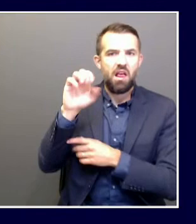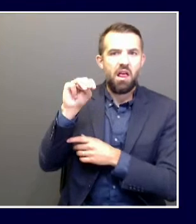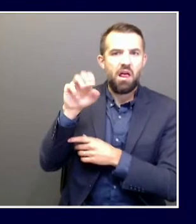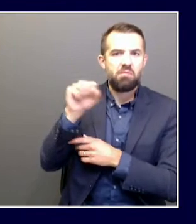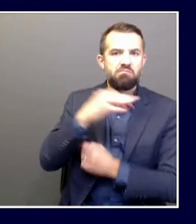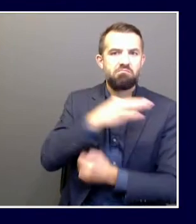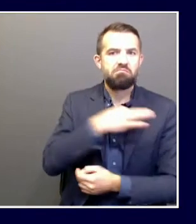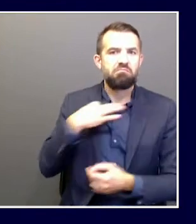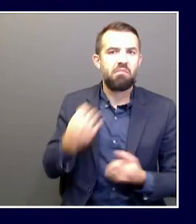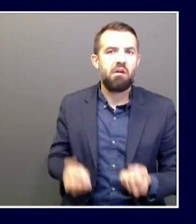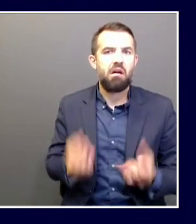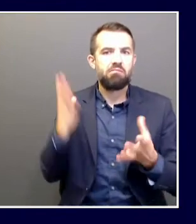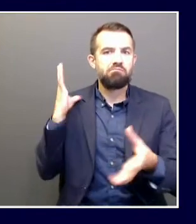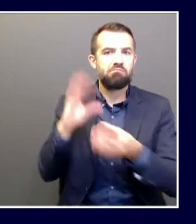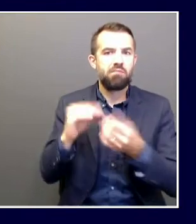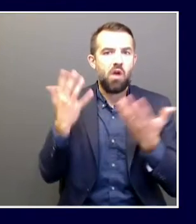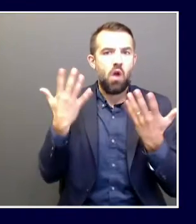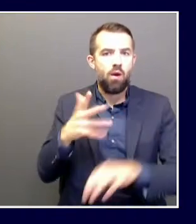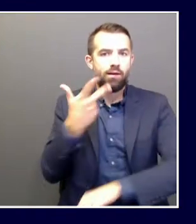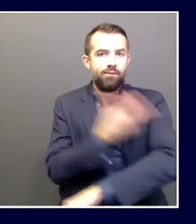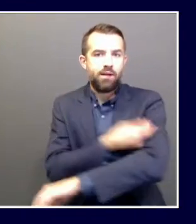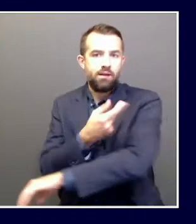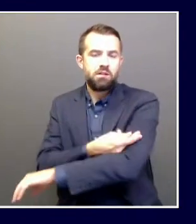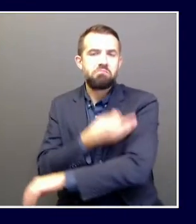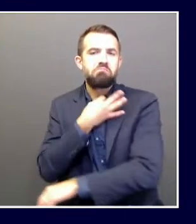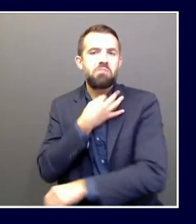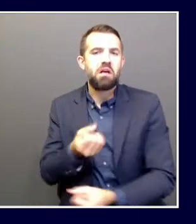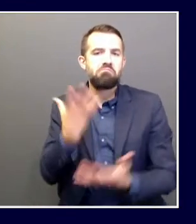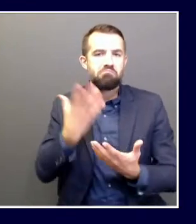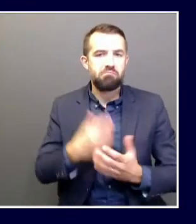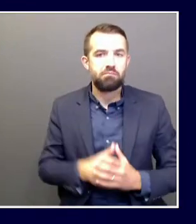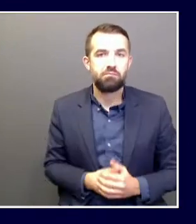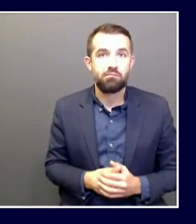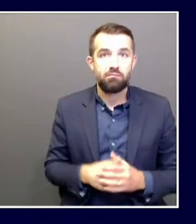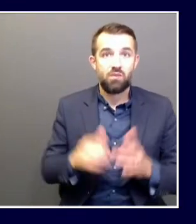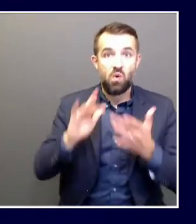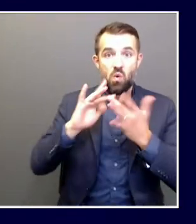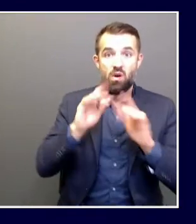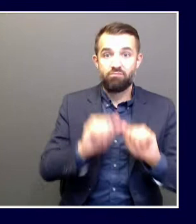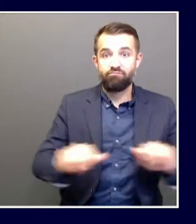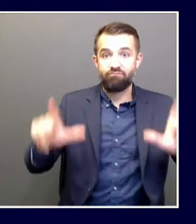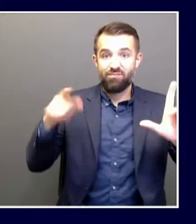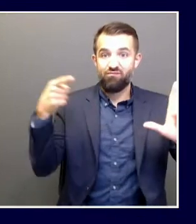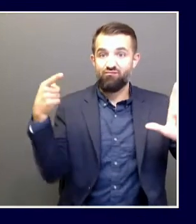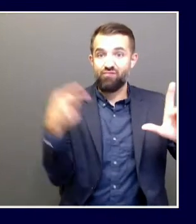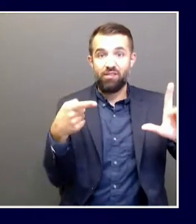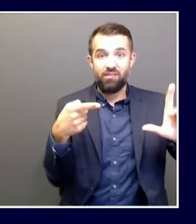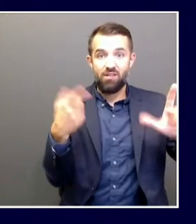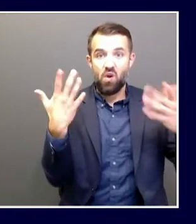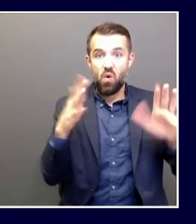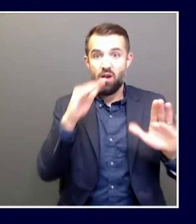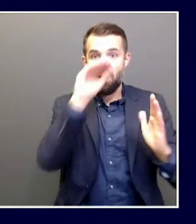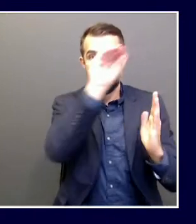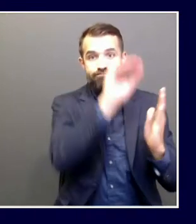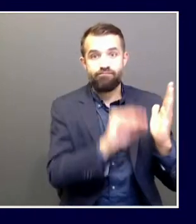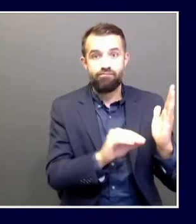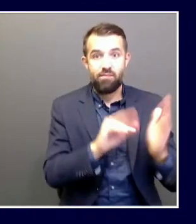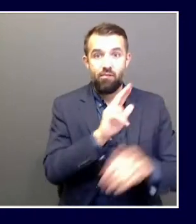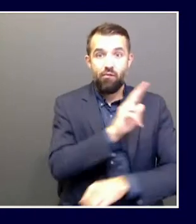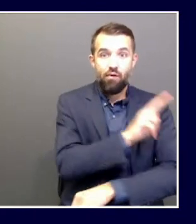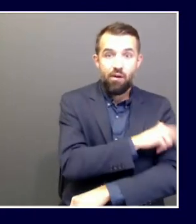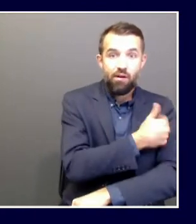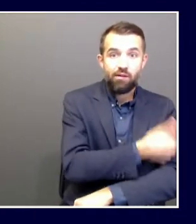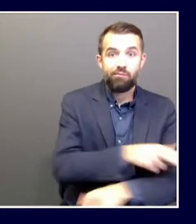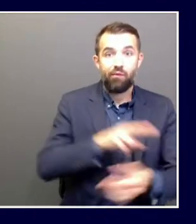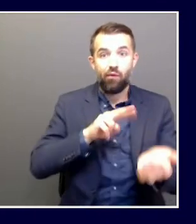So we updated our dashboard for healthcare facilities, that's hospitals, long-term care facilities, last month for the